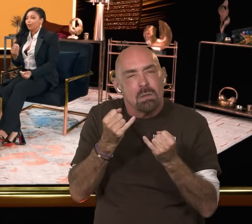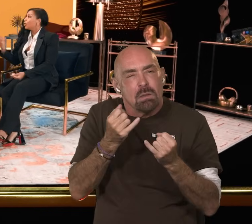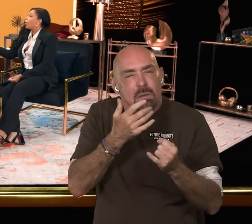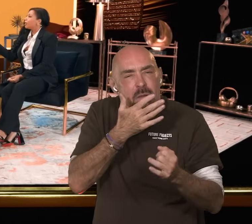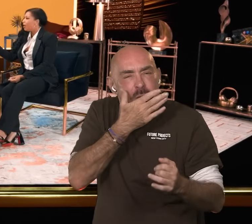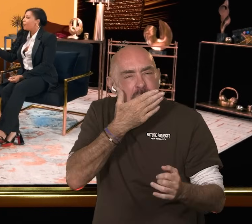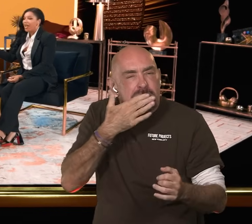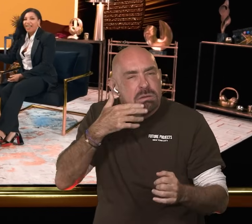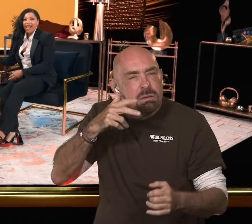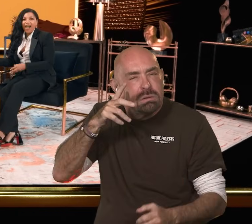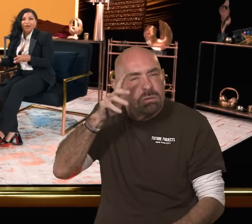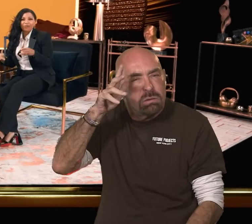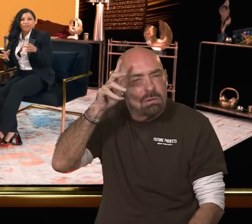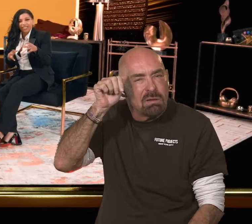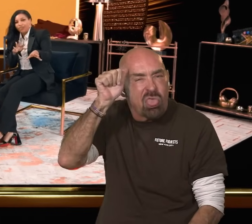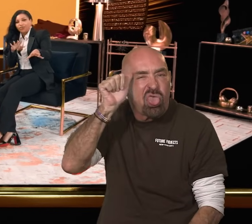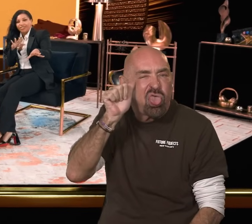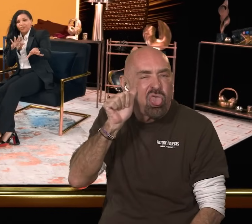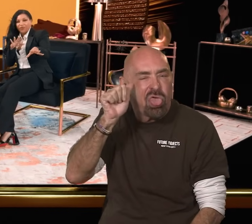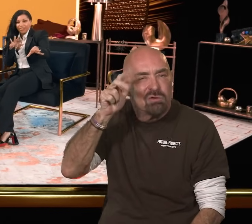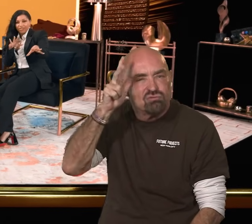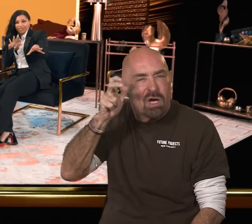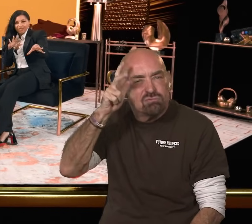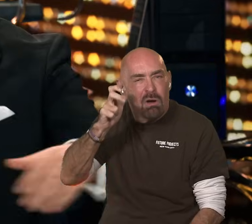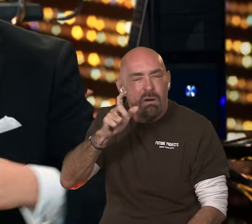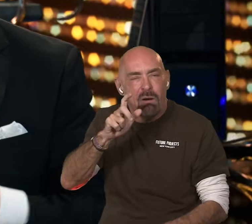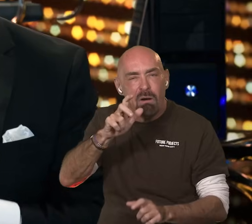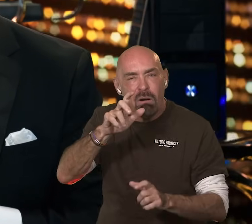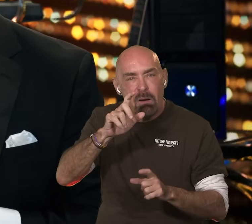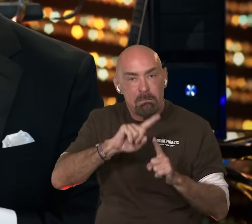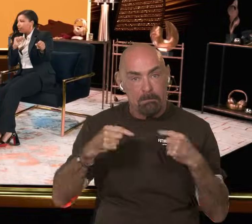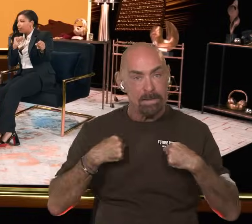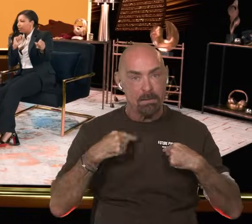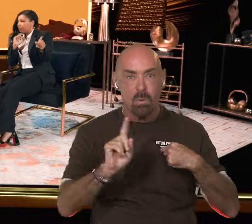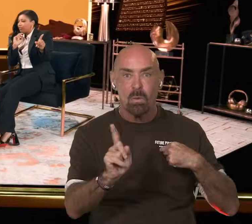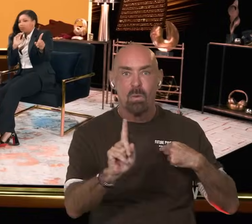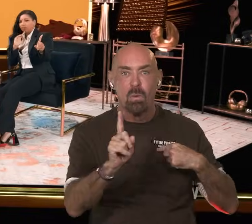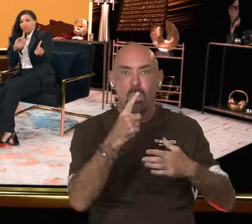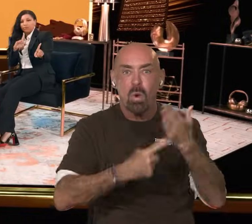traitor, you know, talking my way out of dangerous situations. Wait, but what about me?